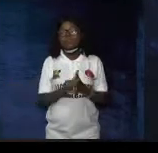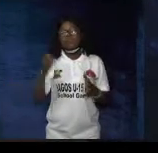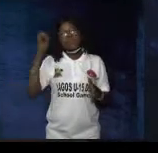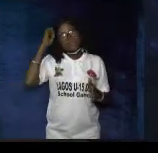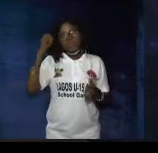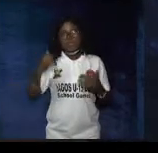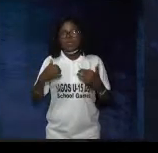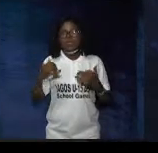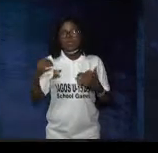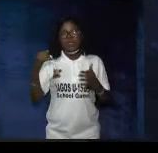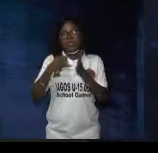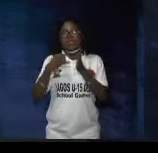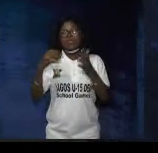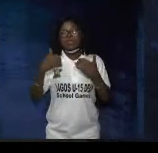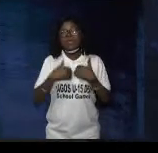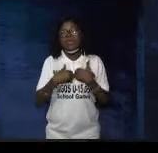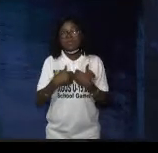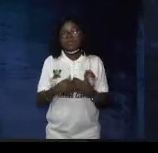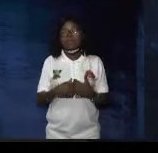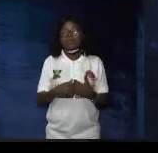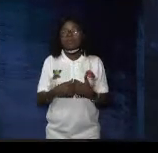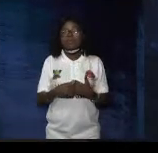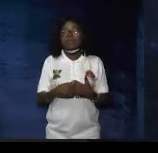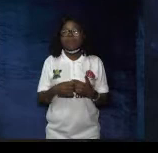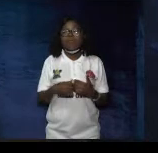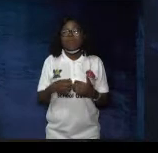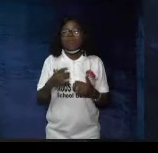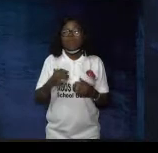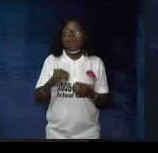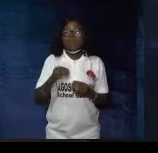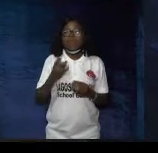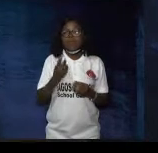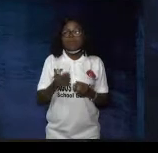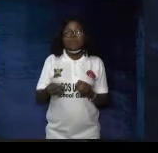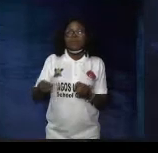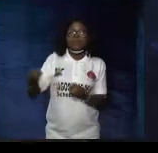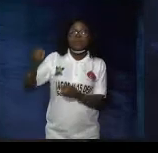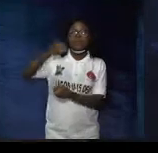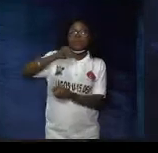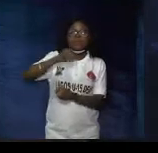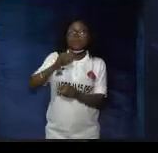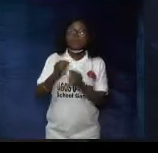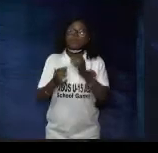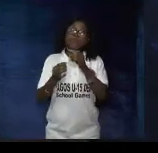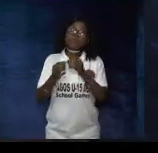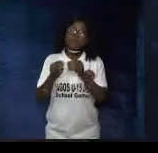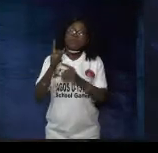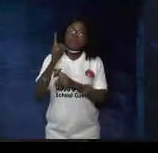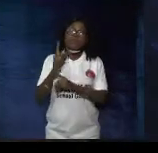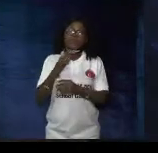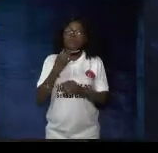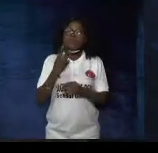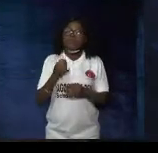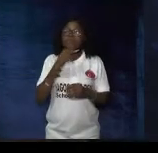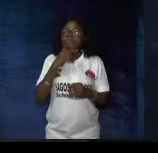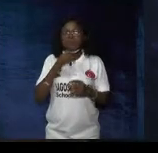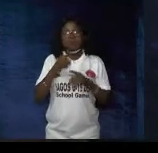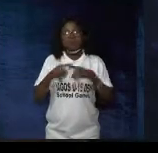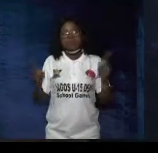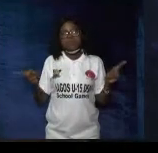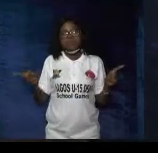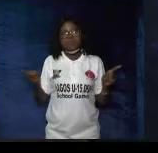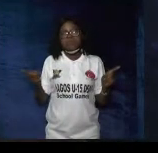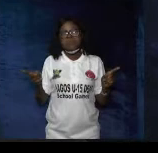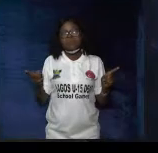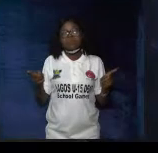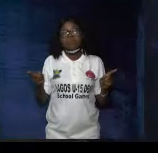see what other properties it has. It has rotational symmetry of order 1. And that means that if I rotate it like this, now let it